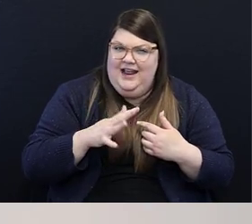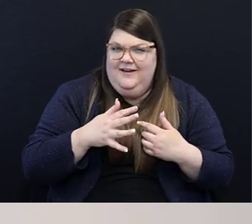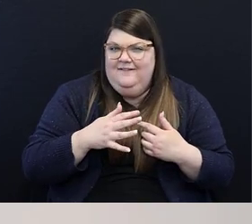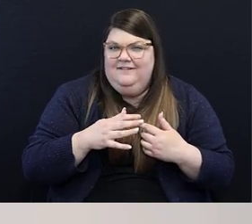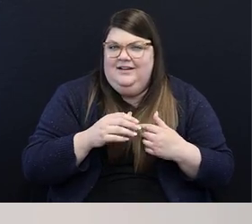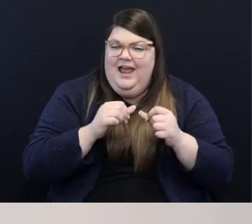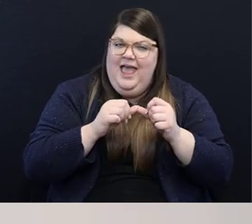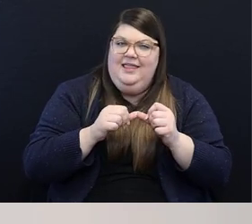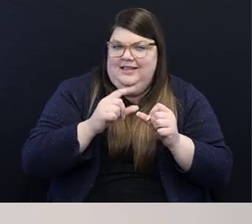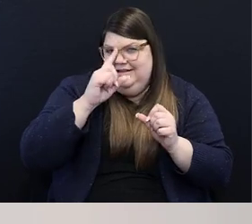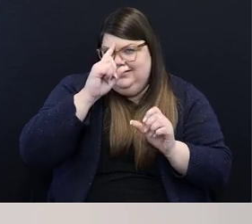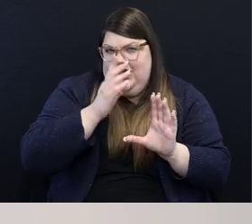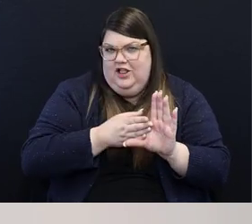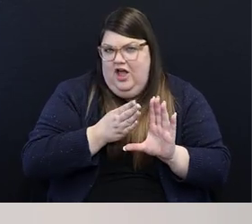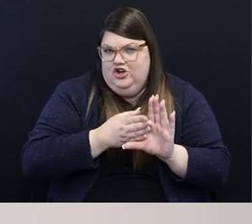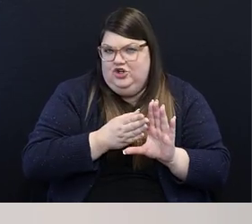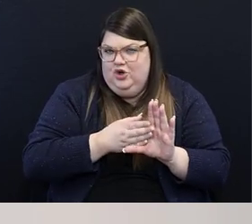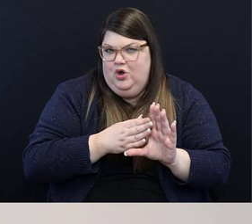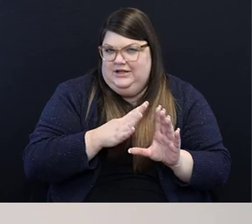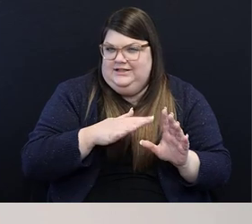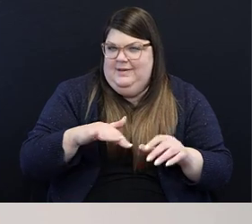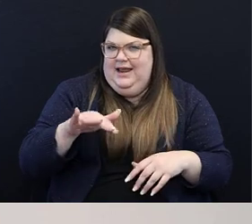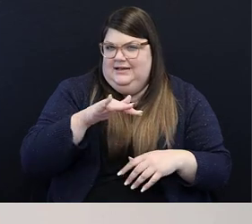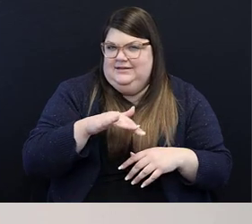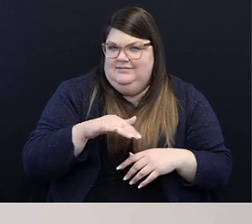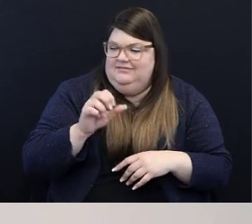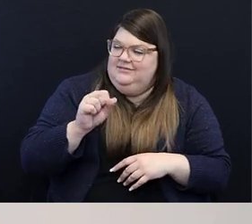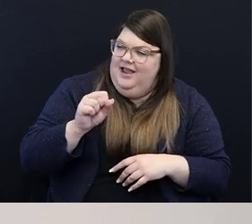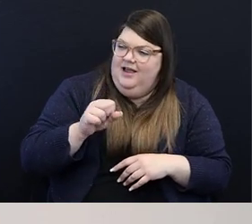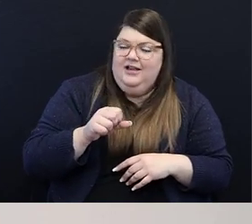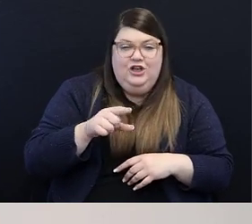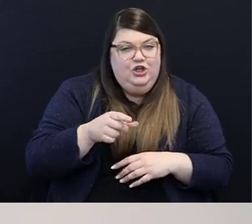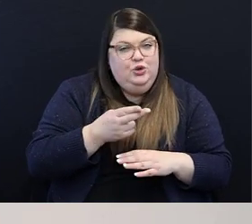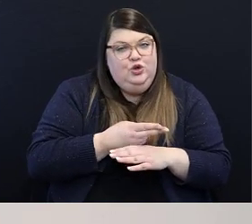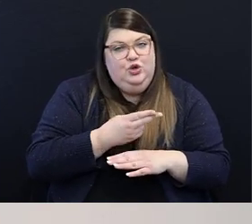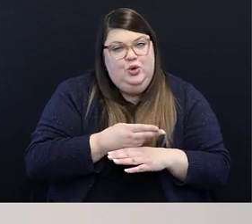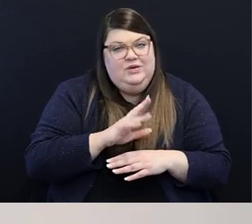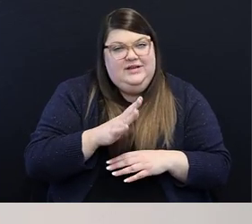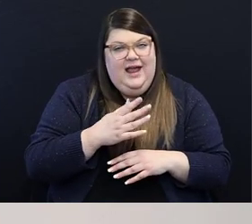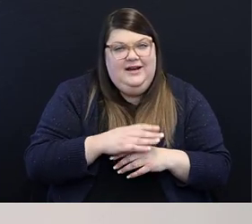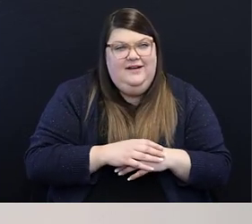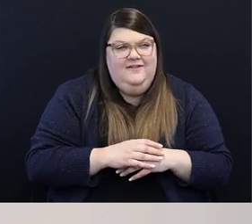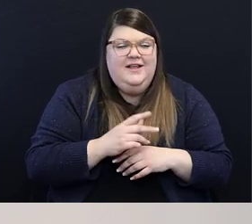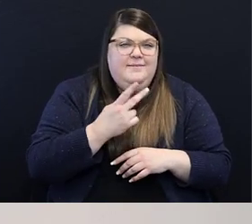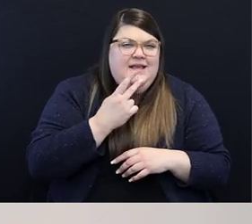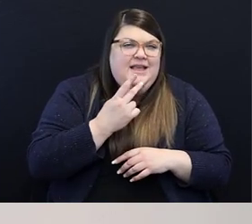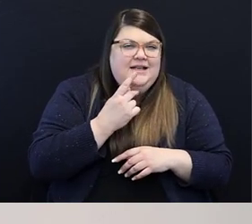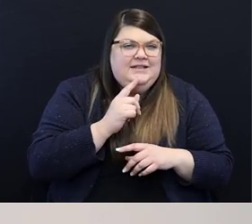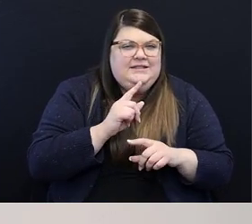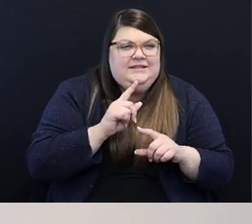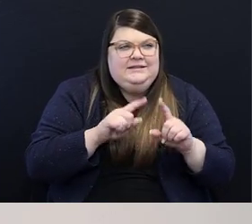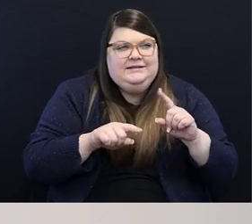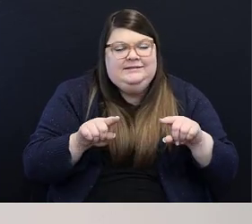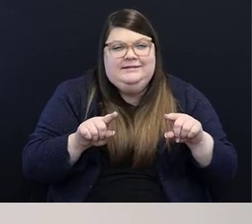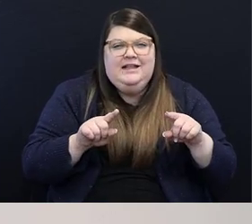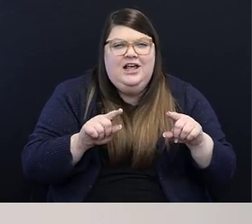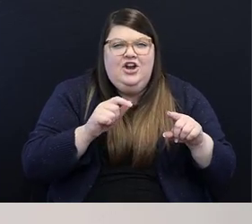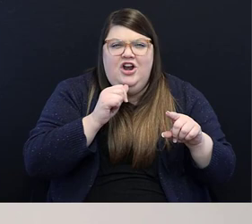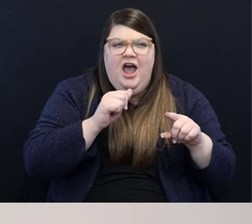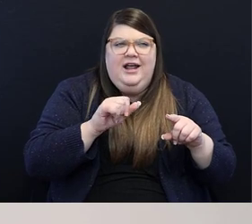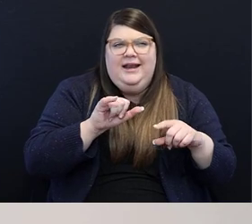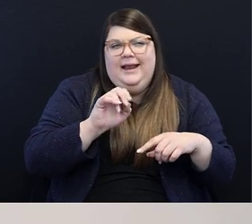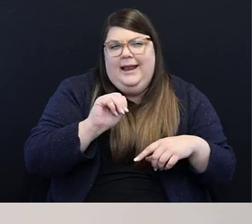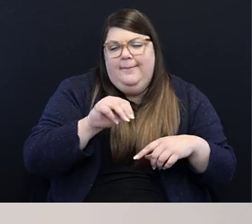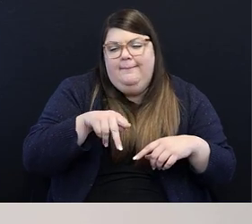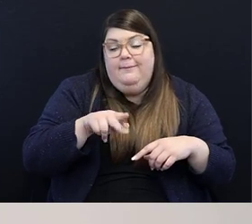psychological space. Yeah. And you use kind of these pinks that are, I don't want to say impure, but